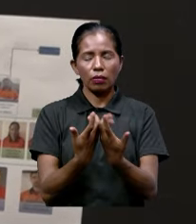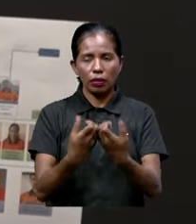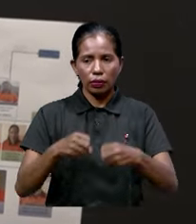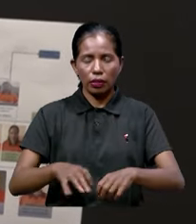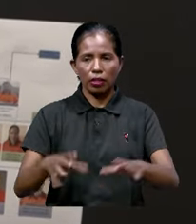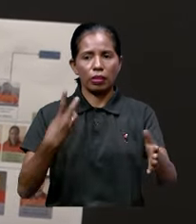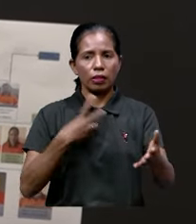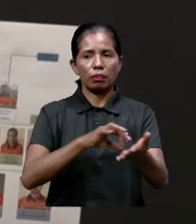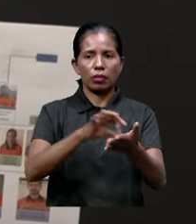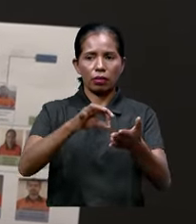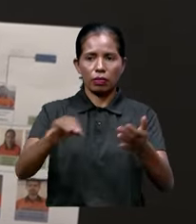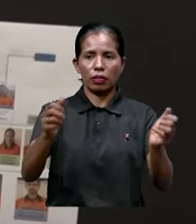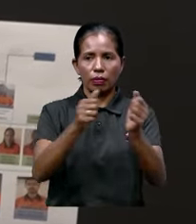laran